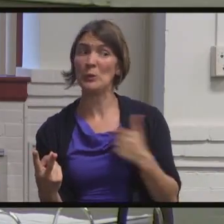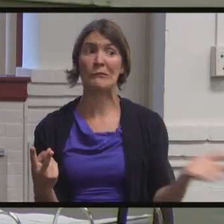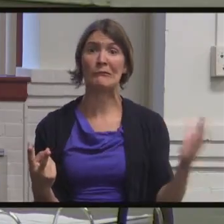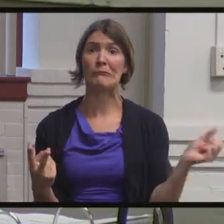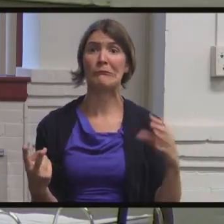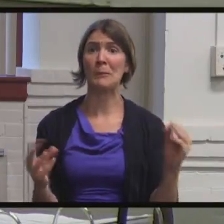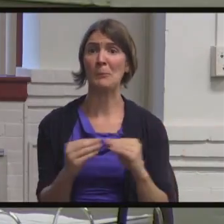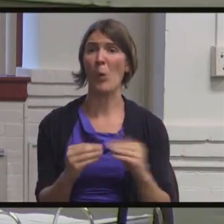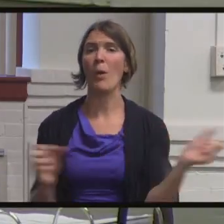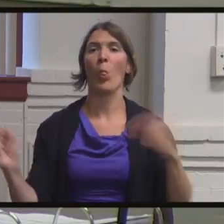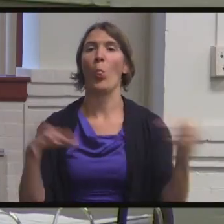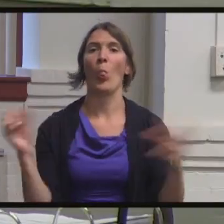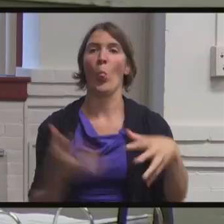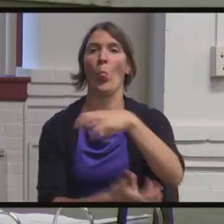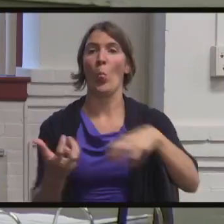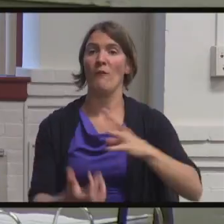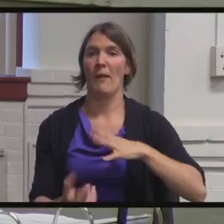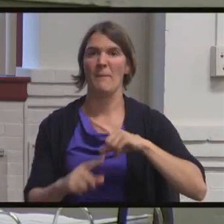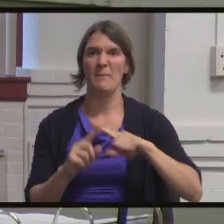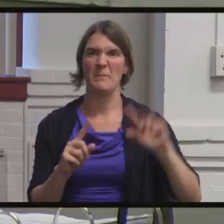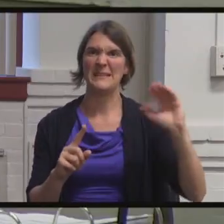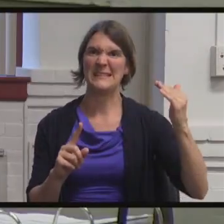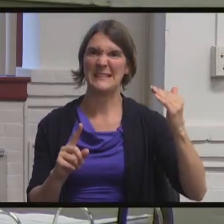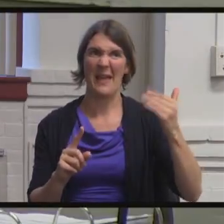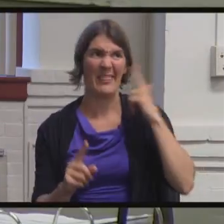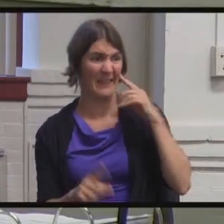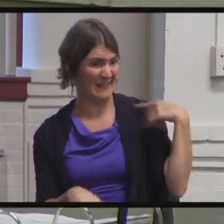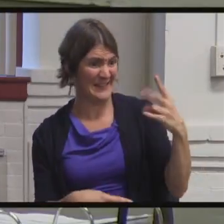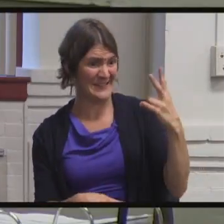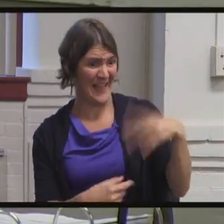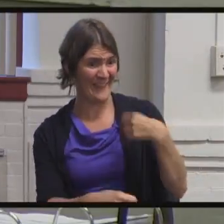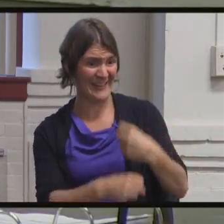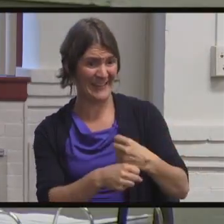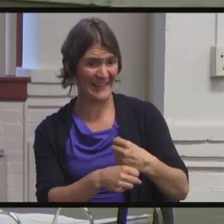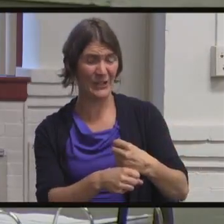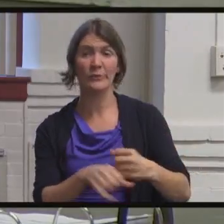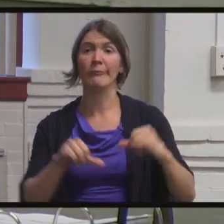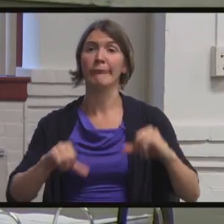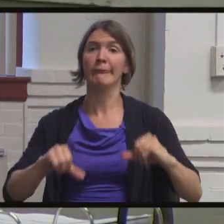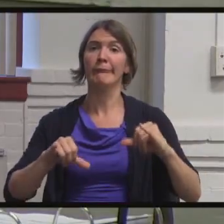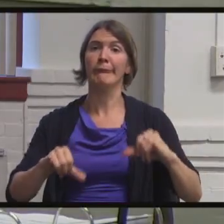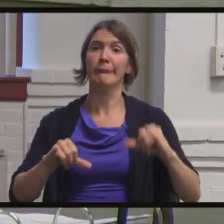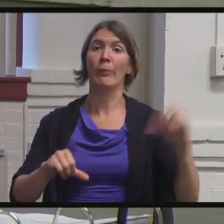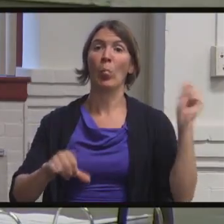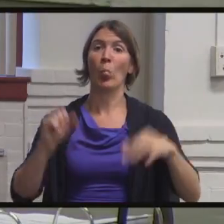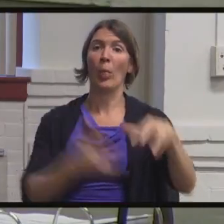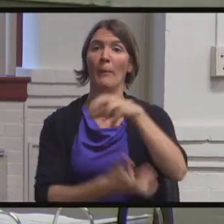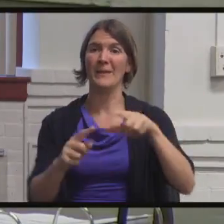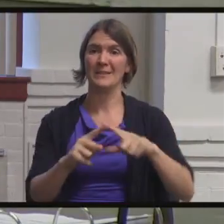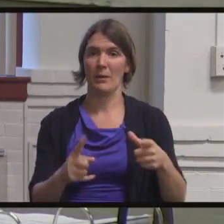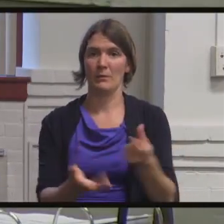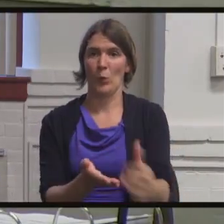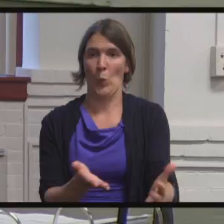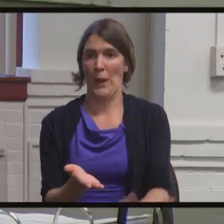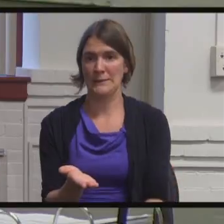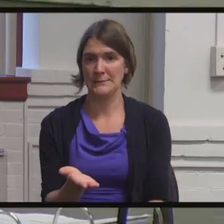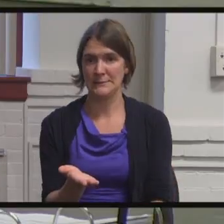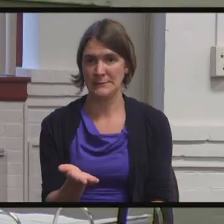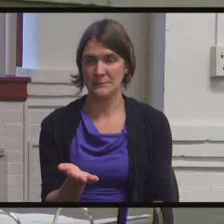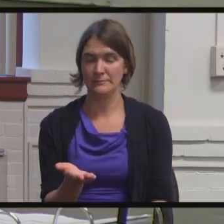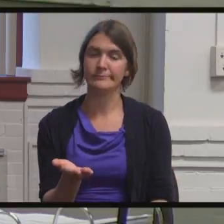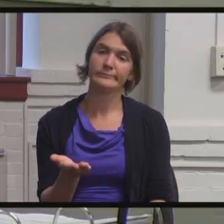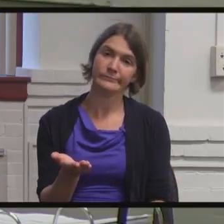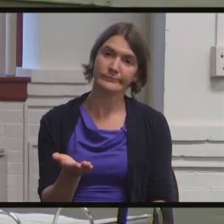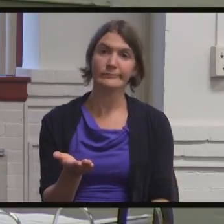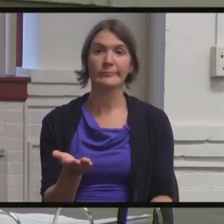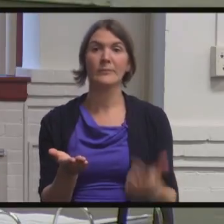in the recycling, but over, I think it may be as many as 7 years, that hasn't turned out to be the case. So rather than have it